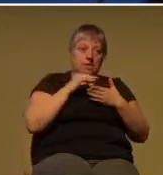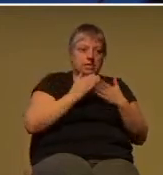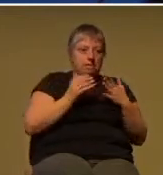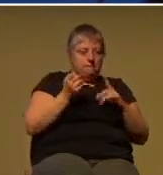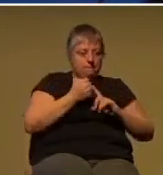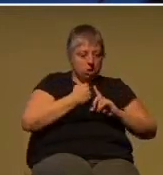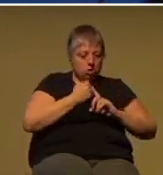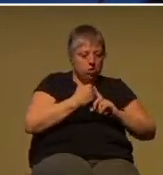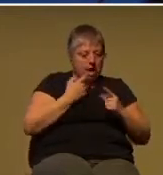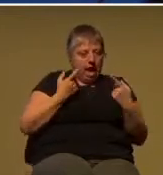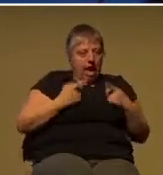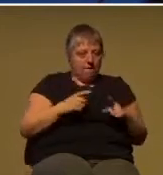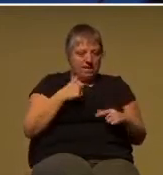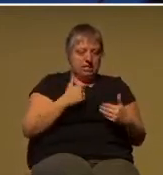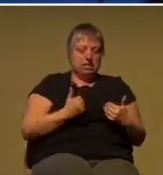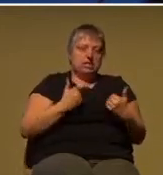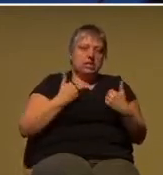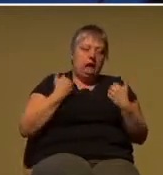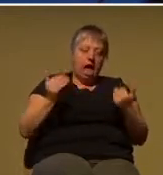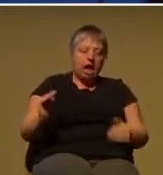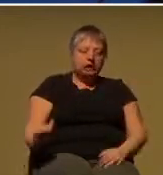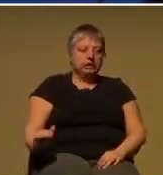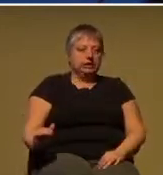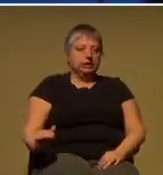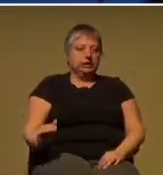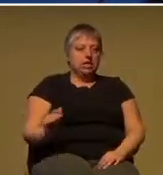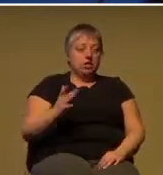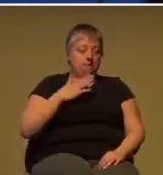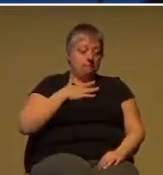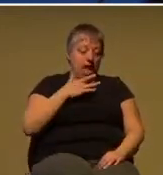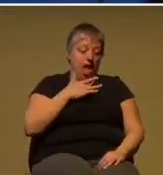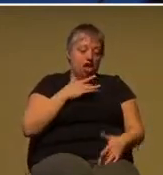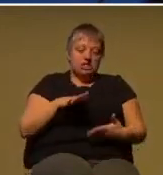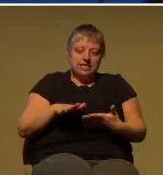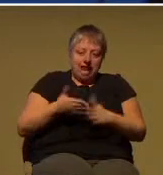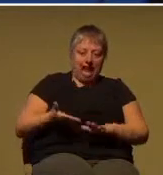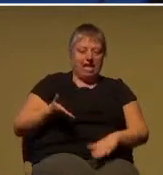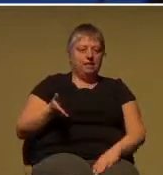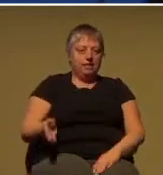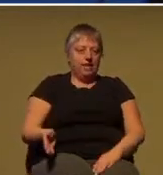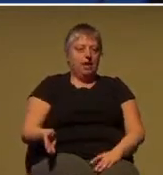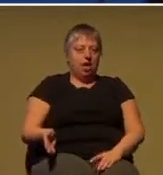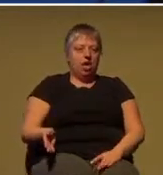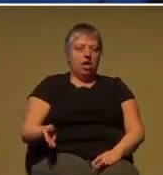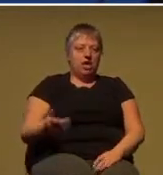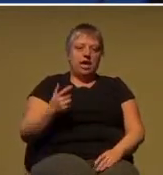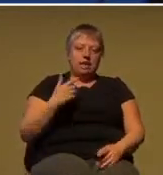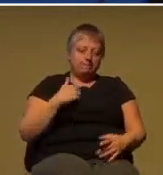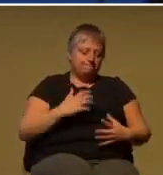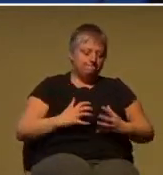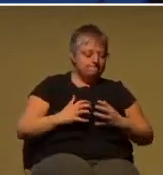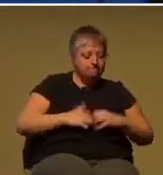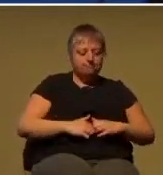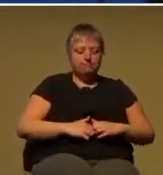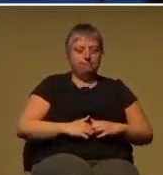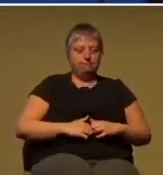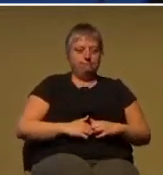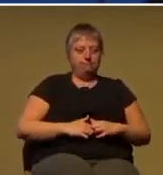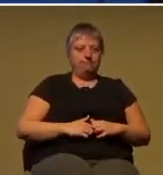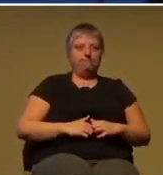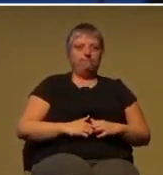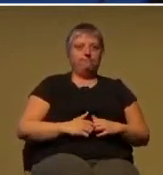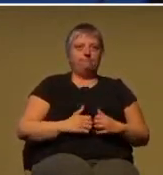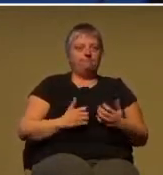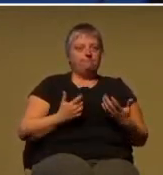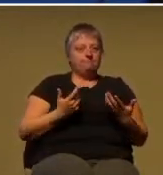young child. So much that my heart died in that place, and I really shut myself down, which means I